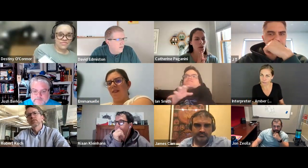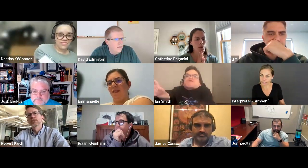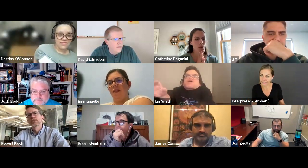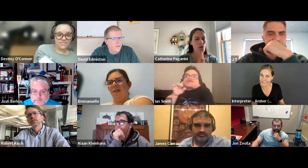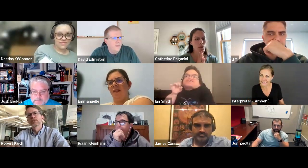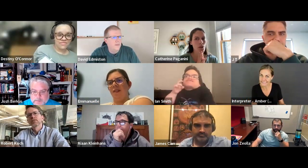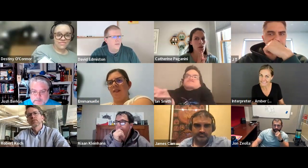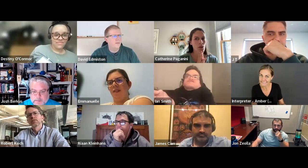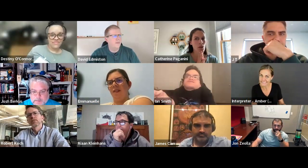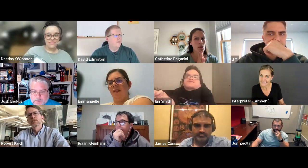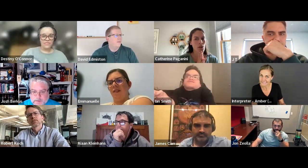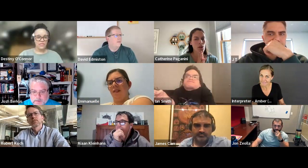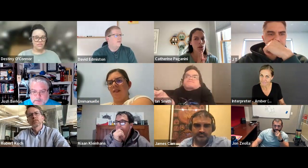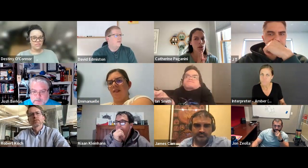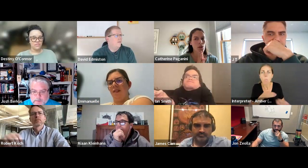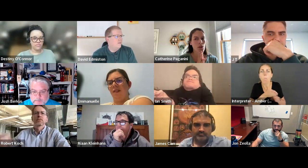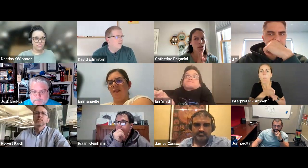and hard of hearing.